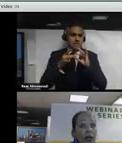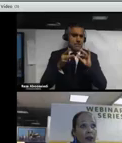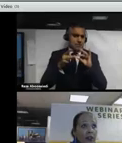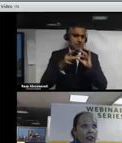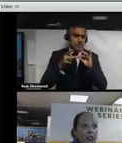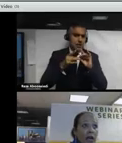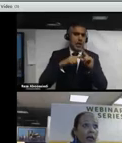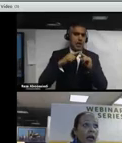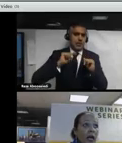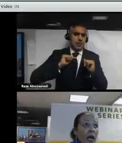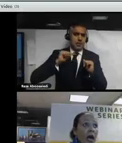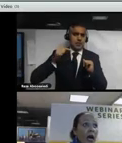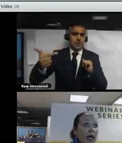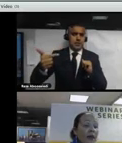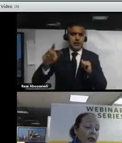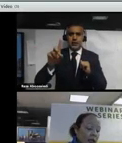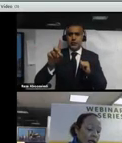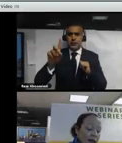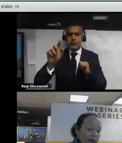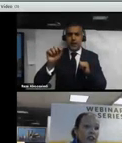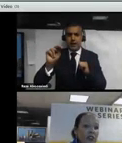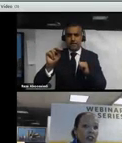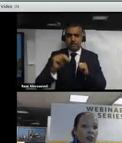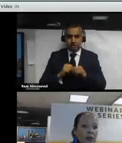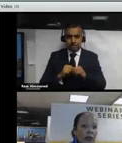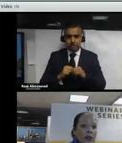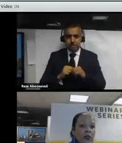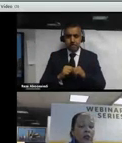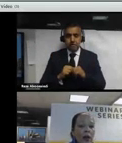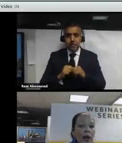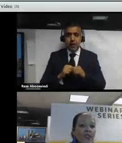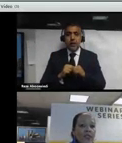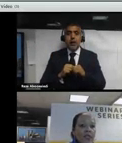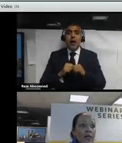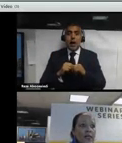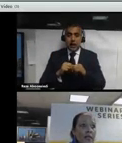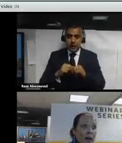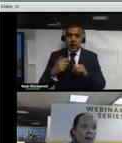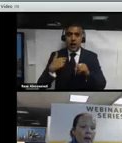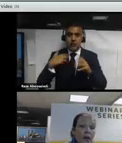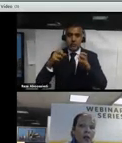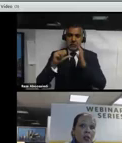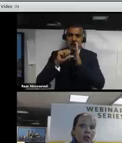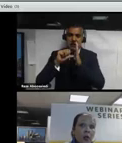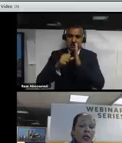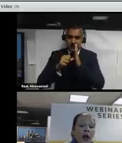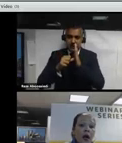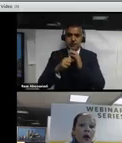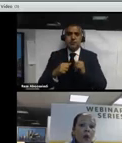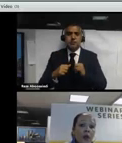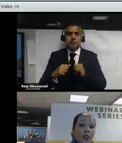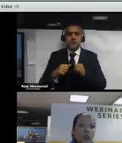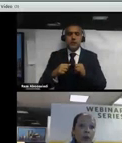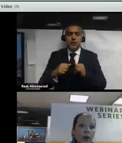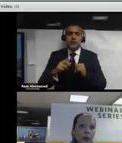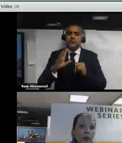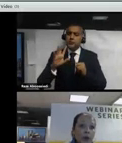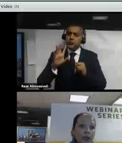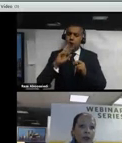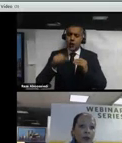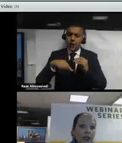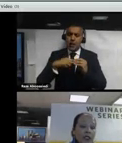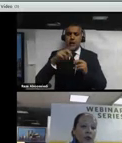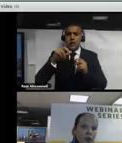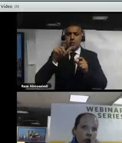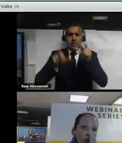before I hand over to Dan. And I think it's just to emphasize that, you know, when we talk about people